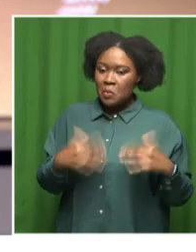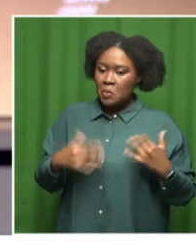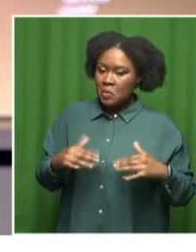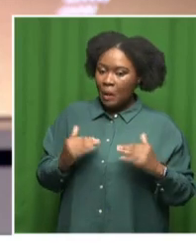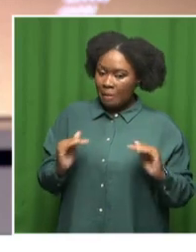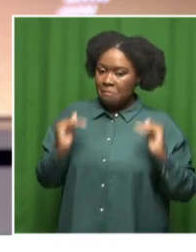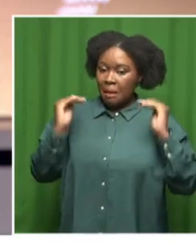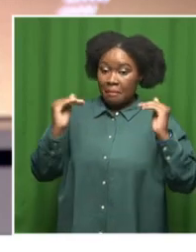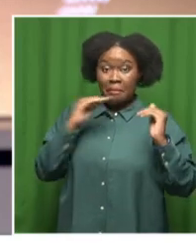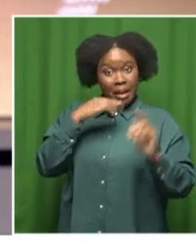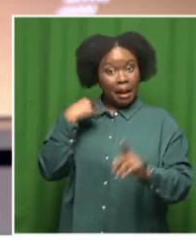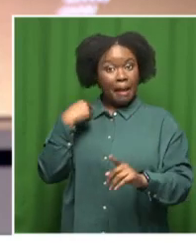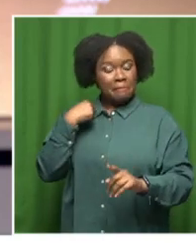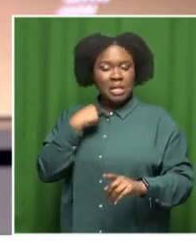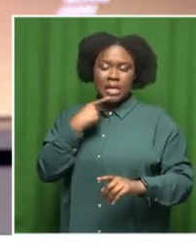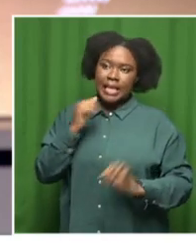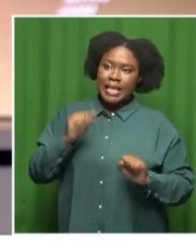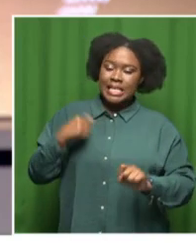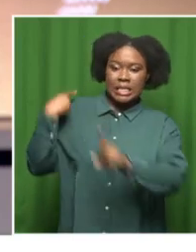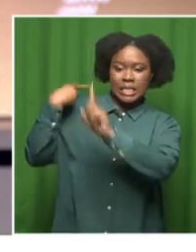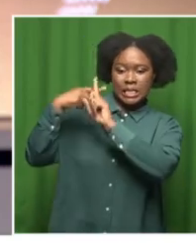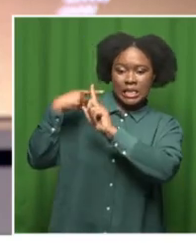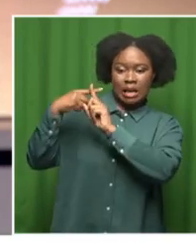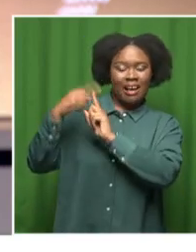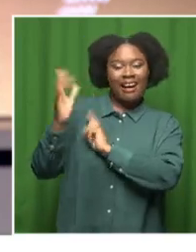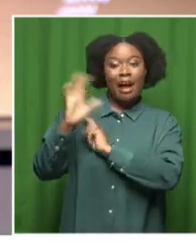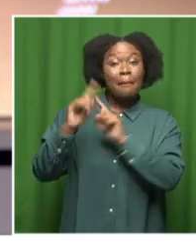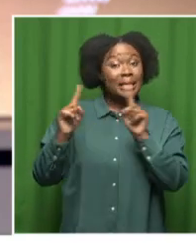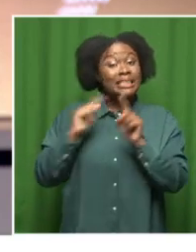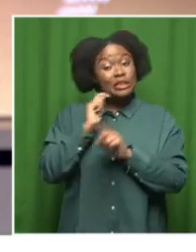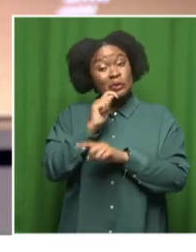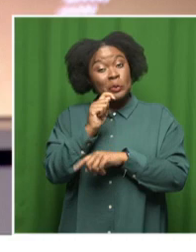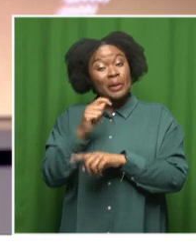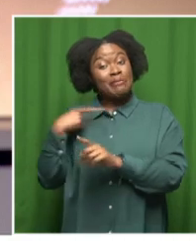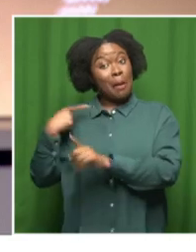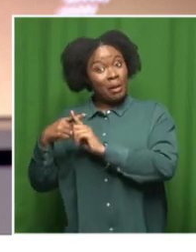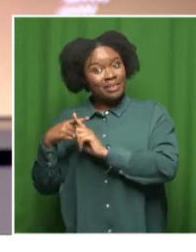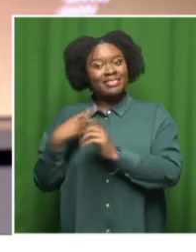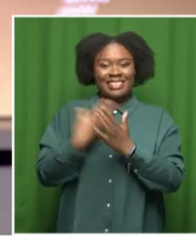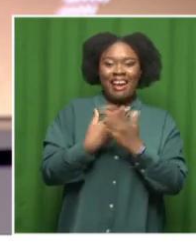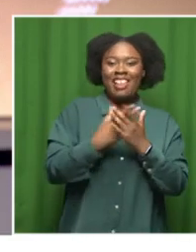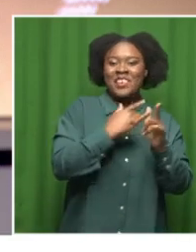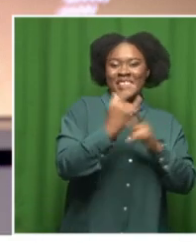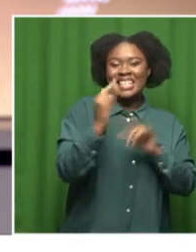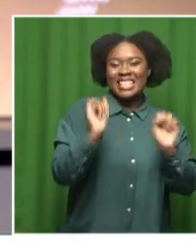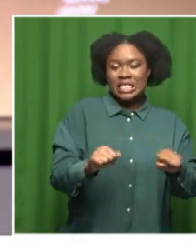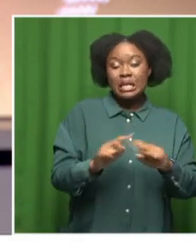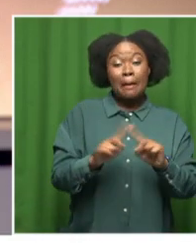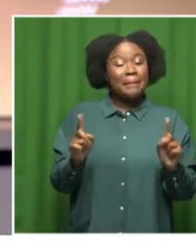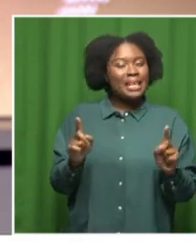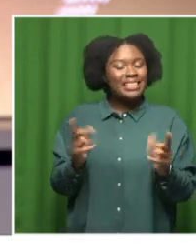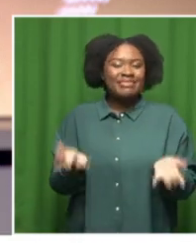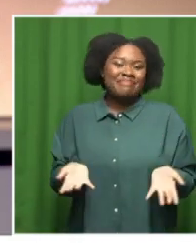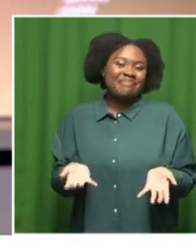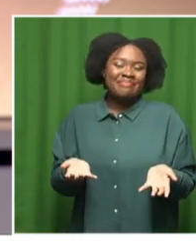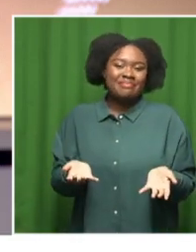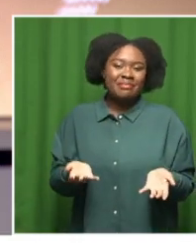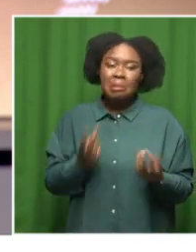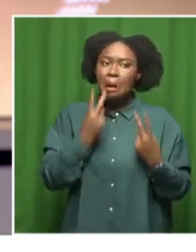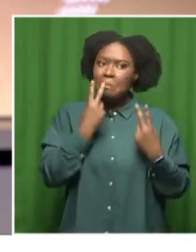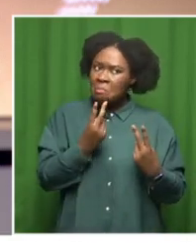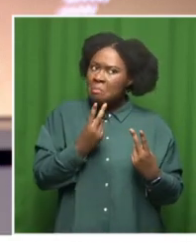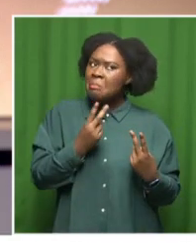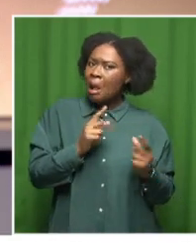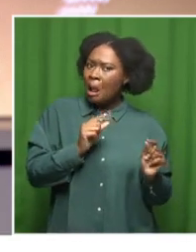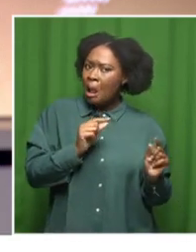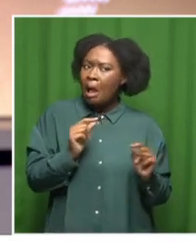room to be optimistic because results drive optimism, right? And we haven't seen that. But we have seen signs and